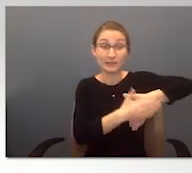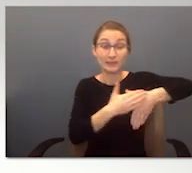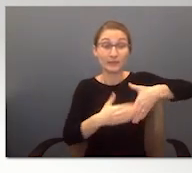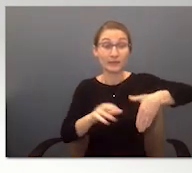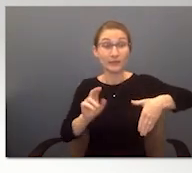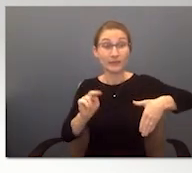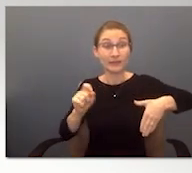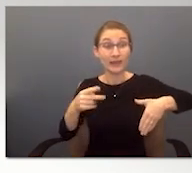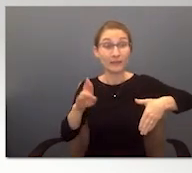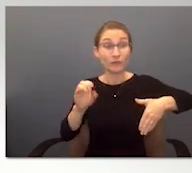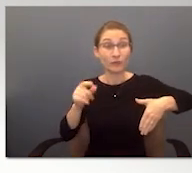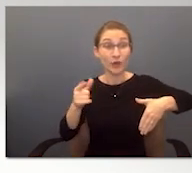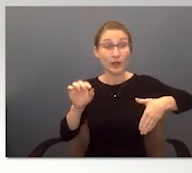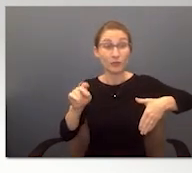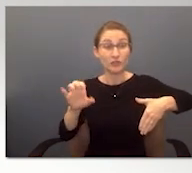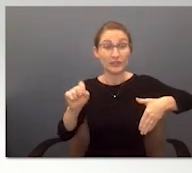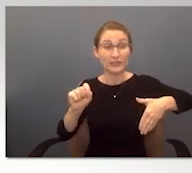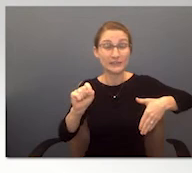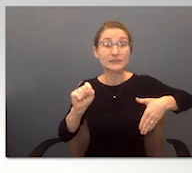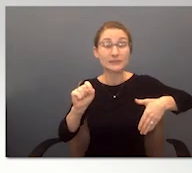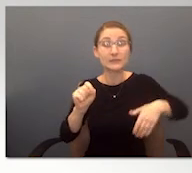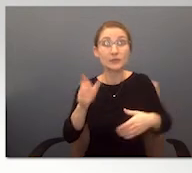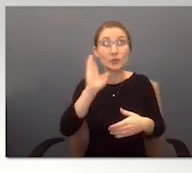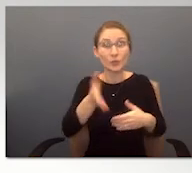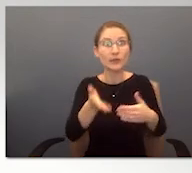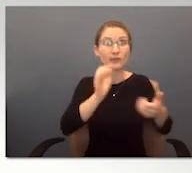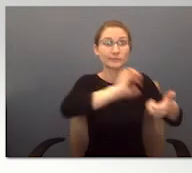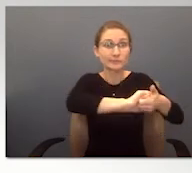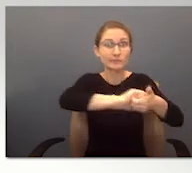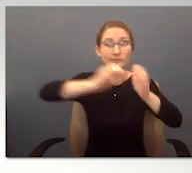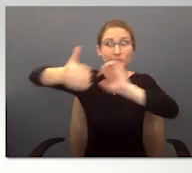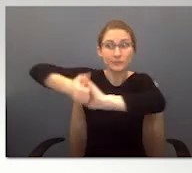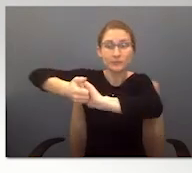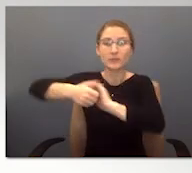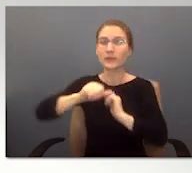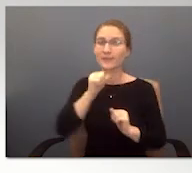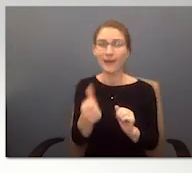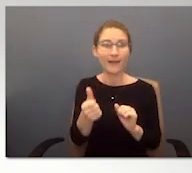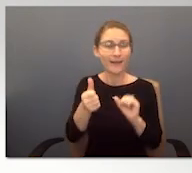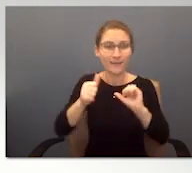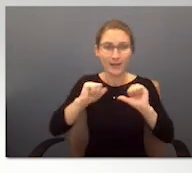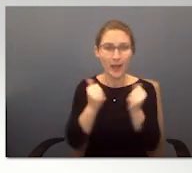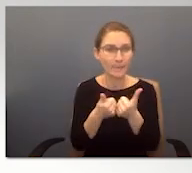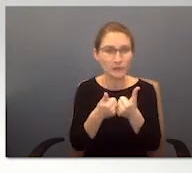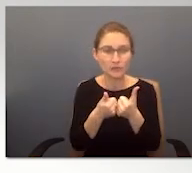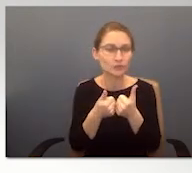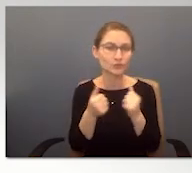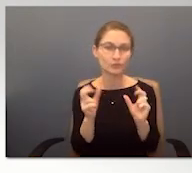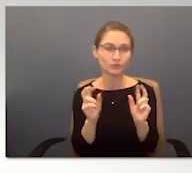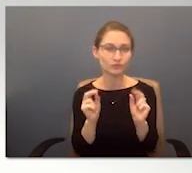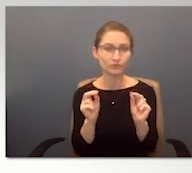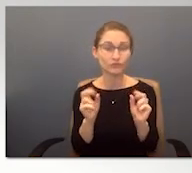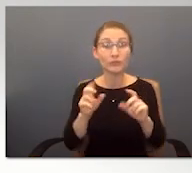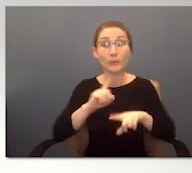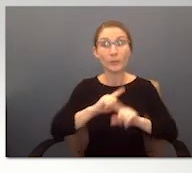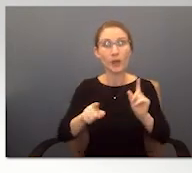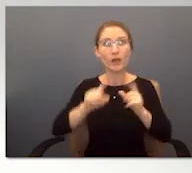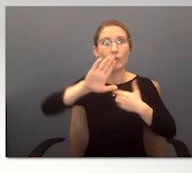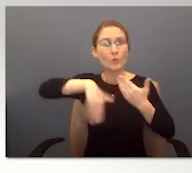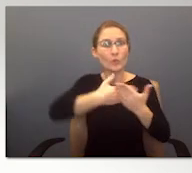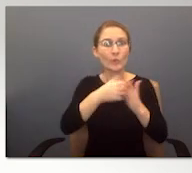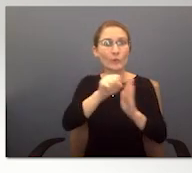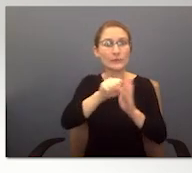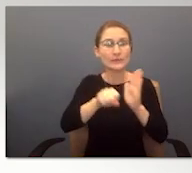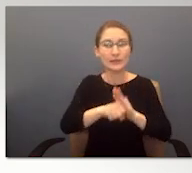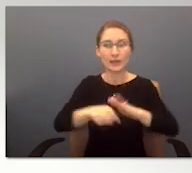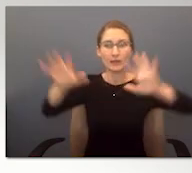not Jackson competing with Miami Children's and that competition in the silos, but rather developing a statewide